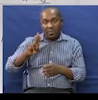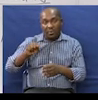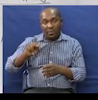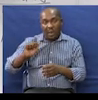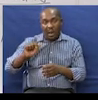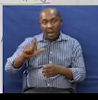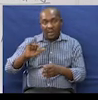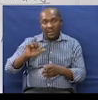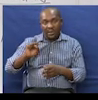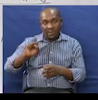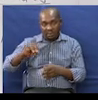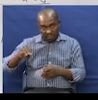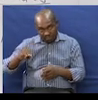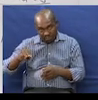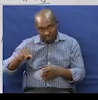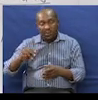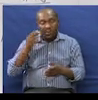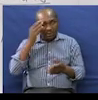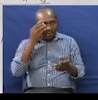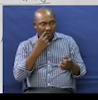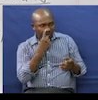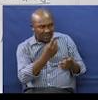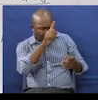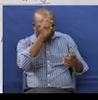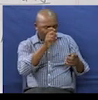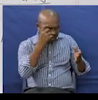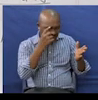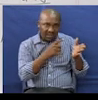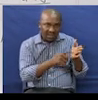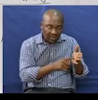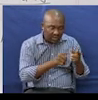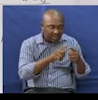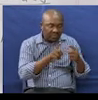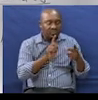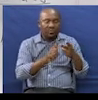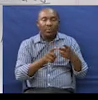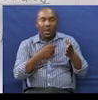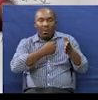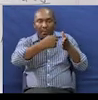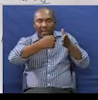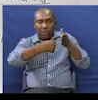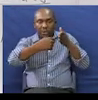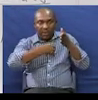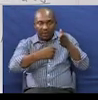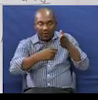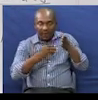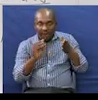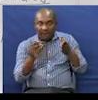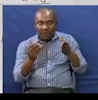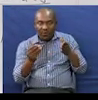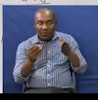is communalism. We have explained and mentioned some few